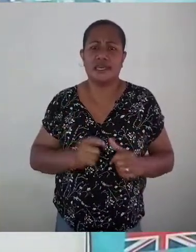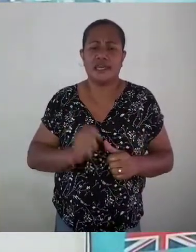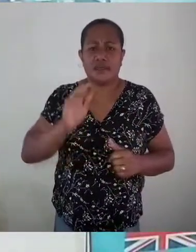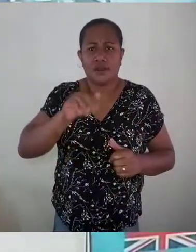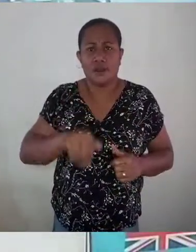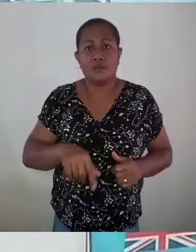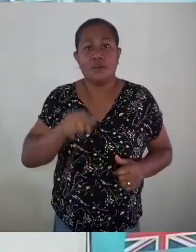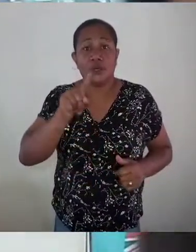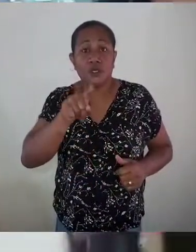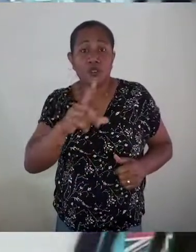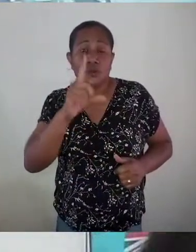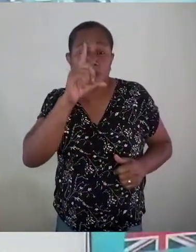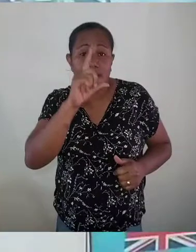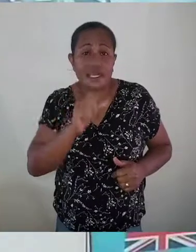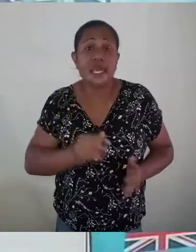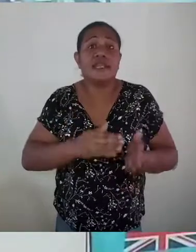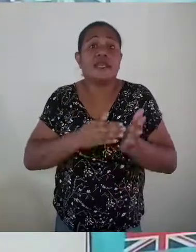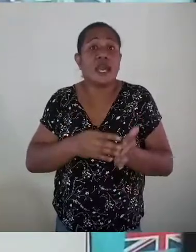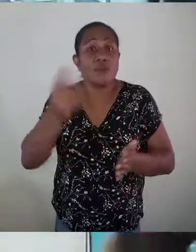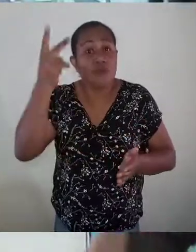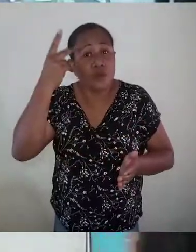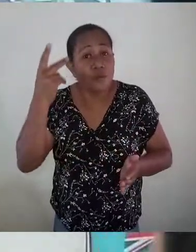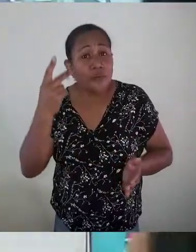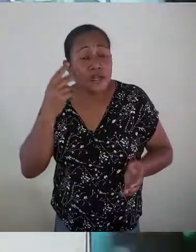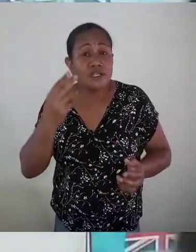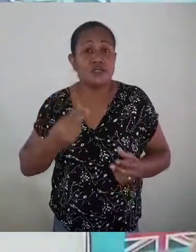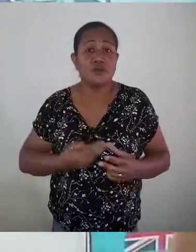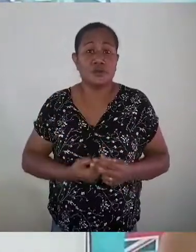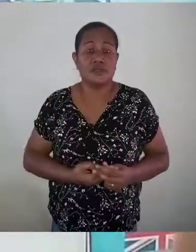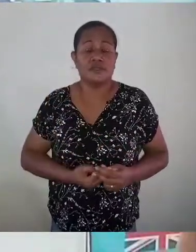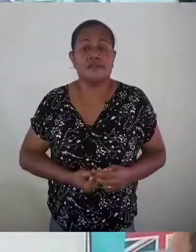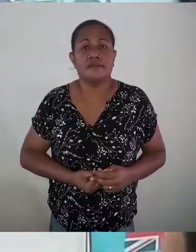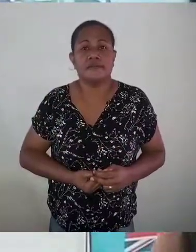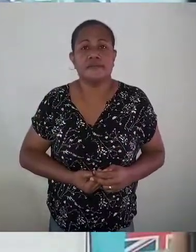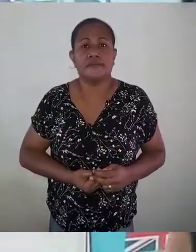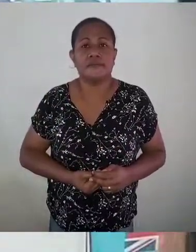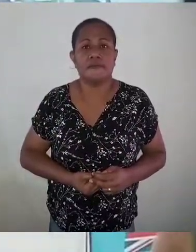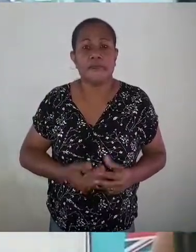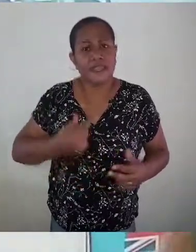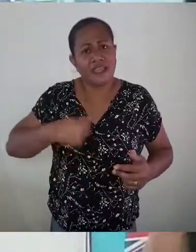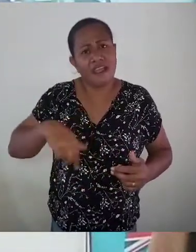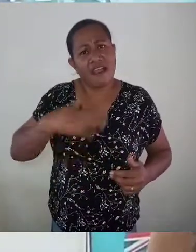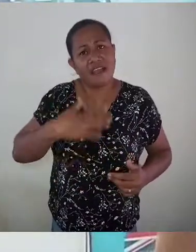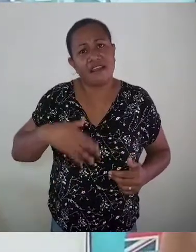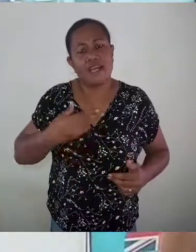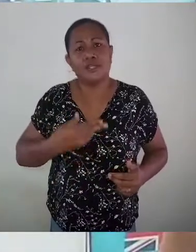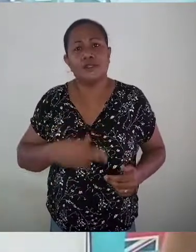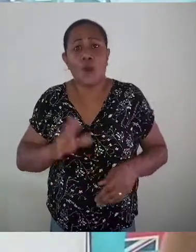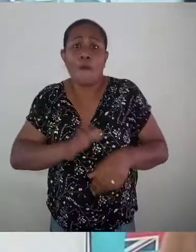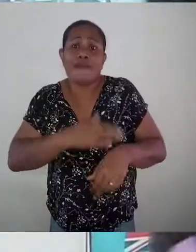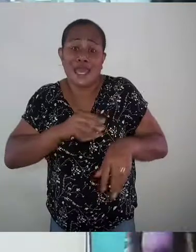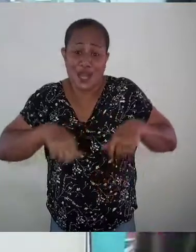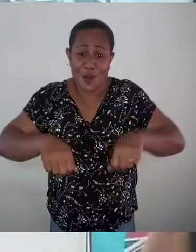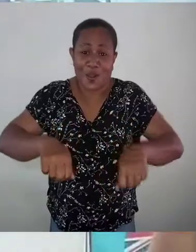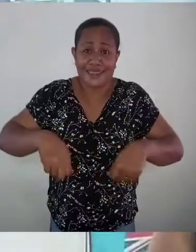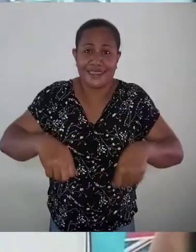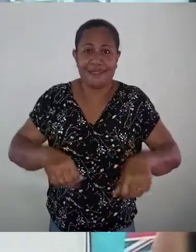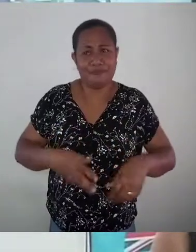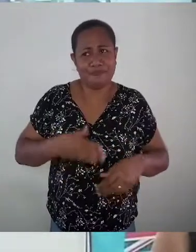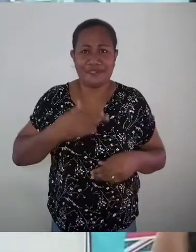You can help your parents with cooking? I like to make roti.